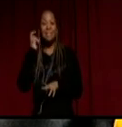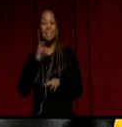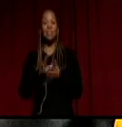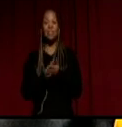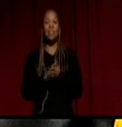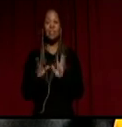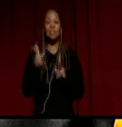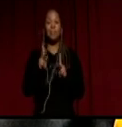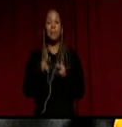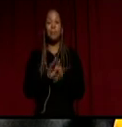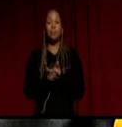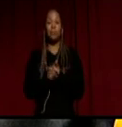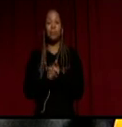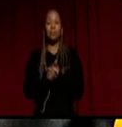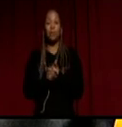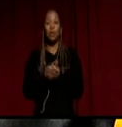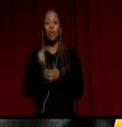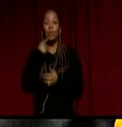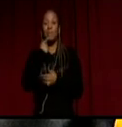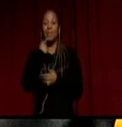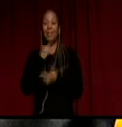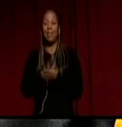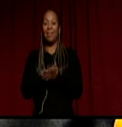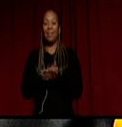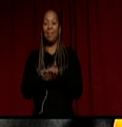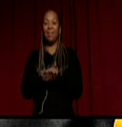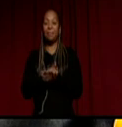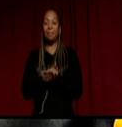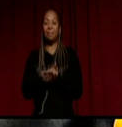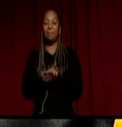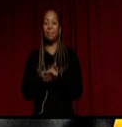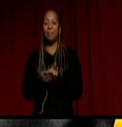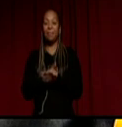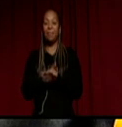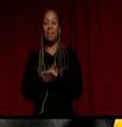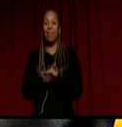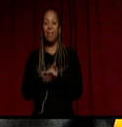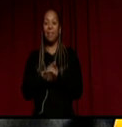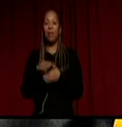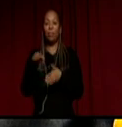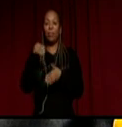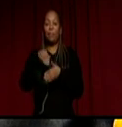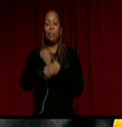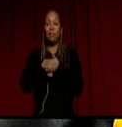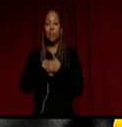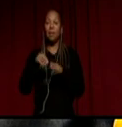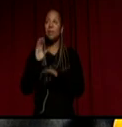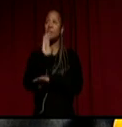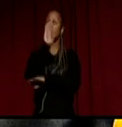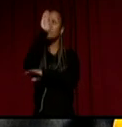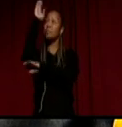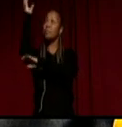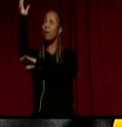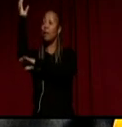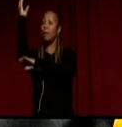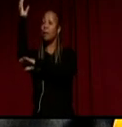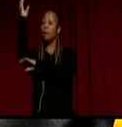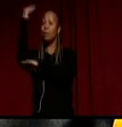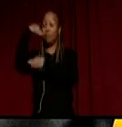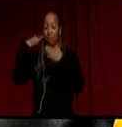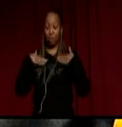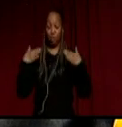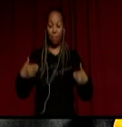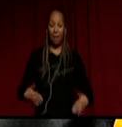before, where you have someone saying that we can actually put sunlight into your body and we can you know, give you